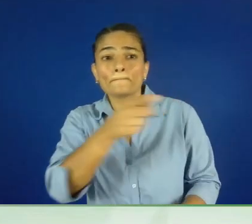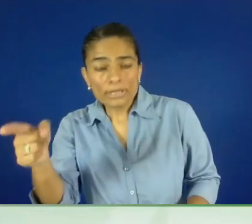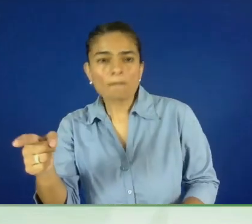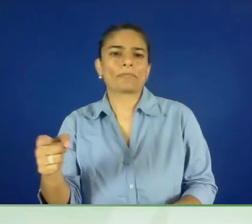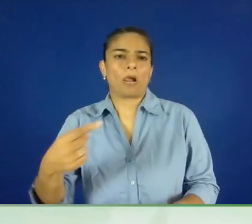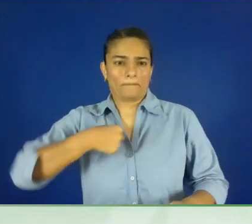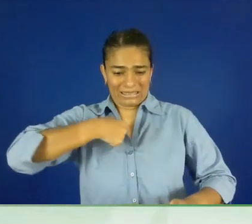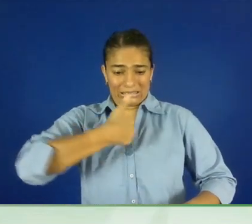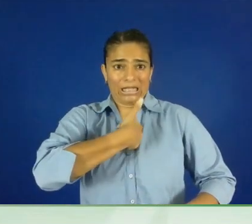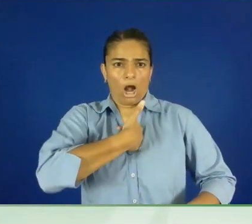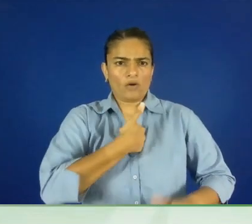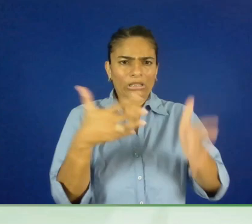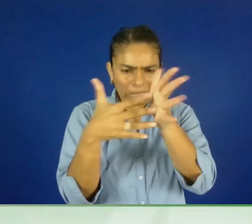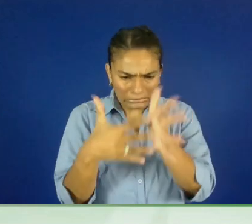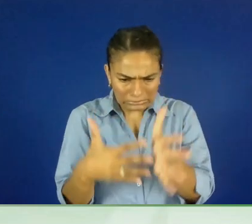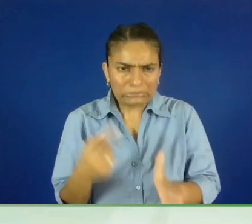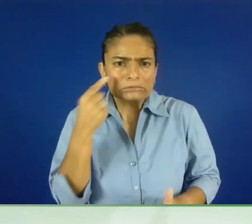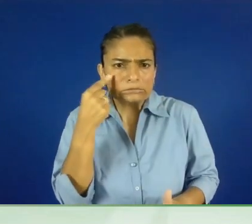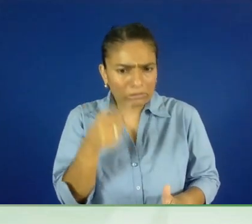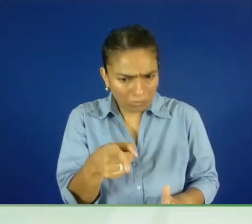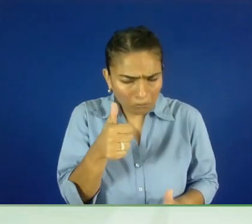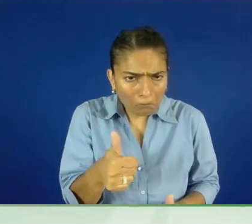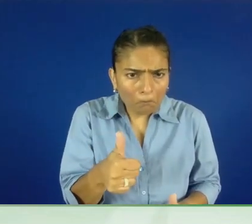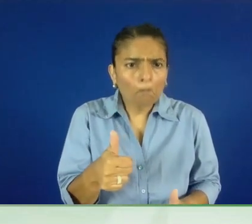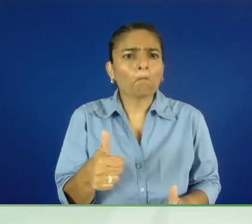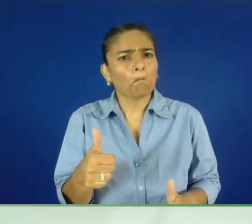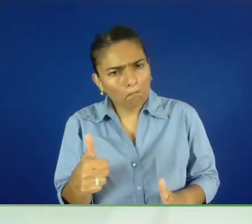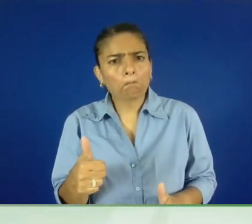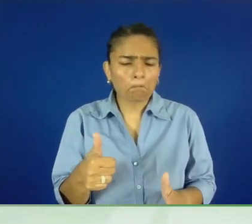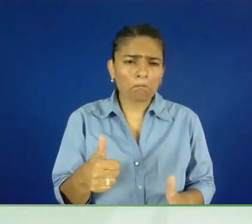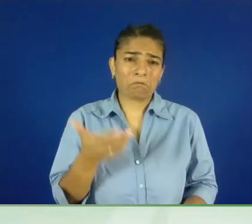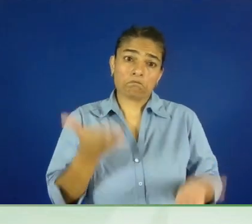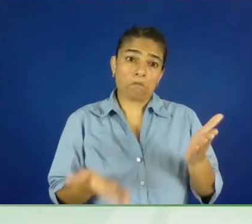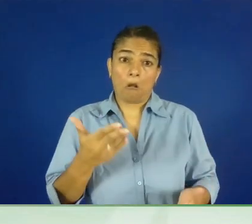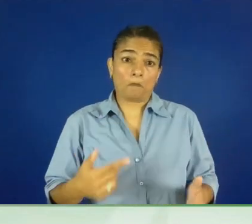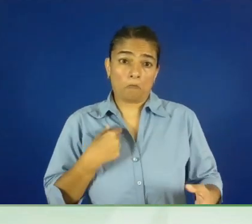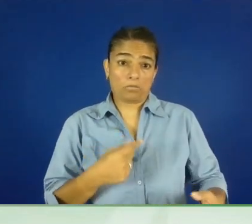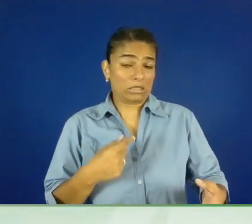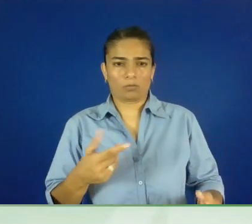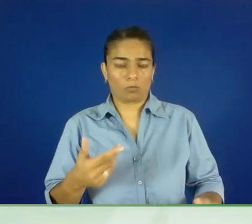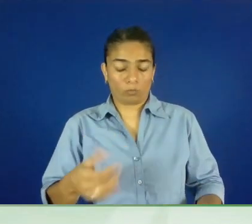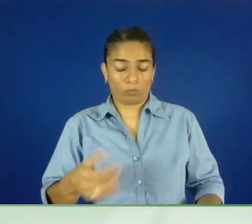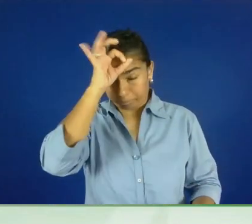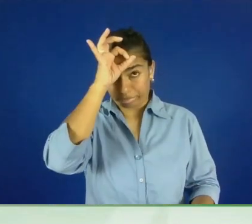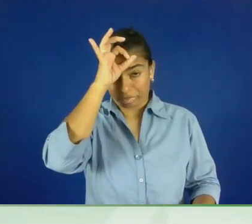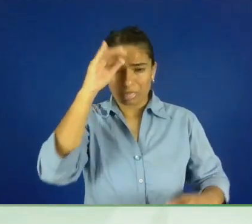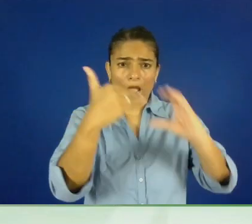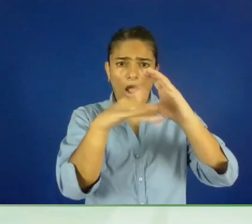okay, sometimes I can be quite blunt in my emails and say, okay, this is it. I'm Dutch, sorry.